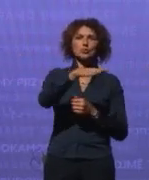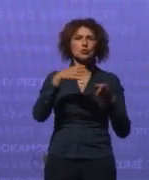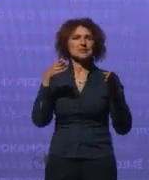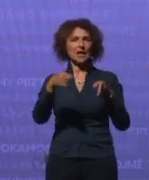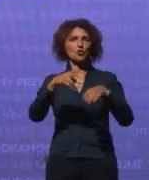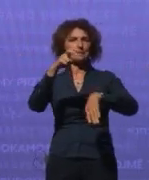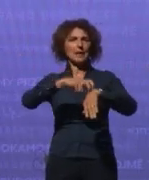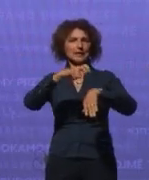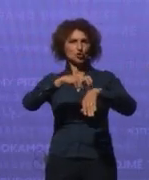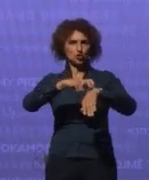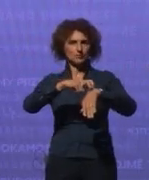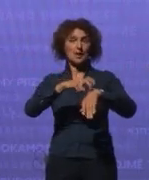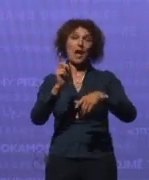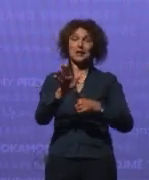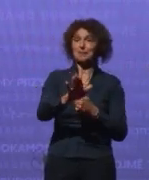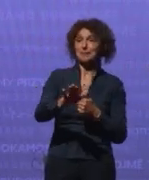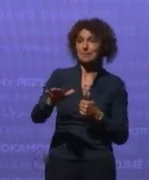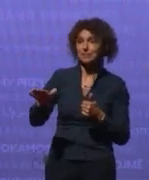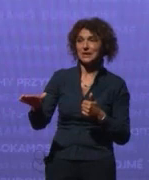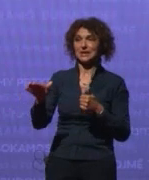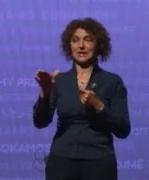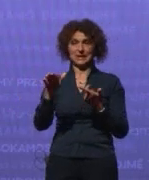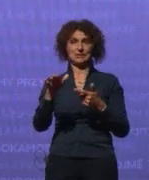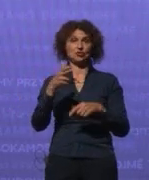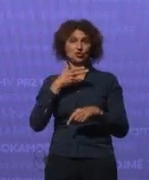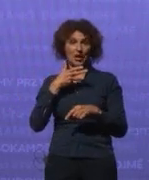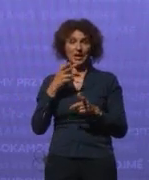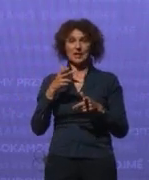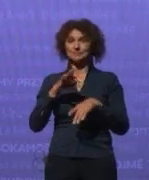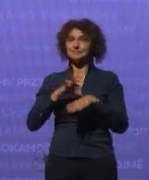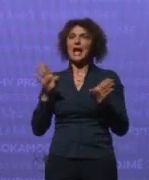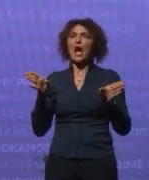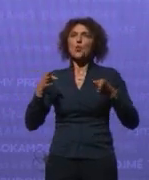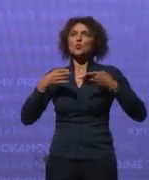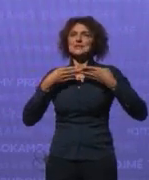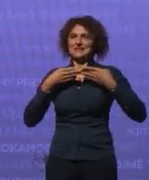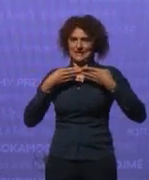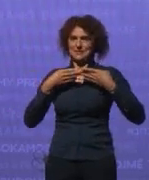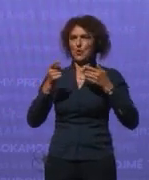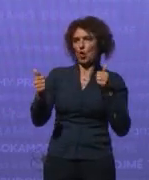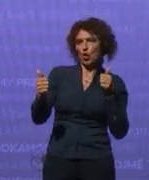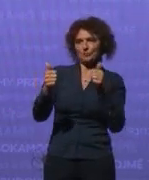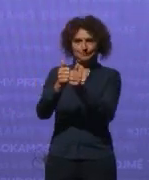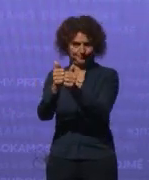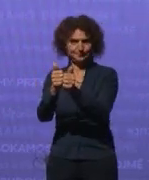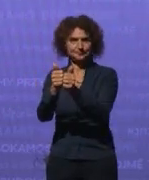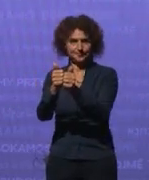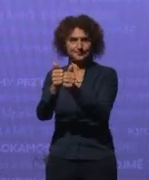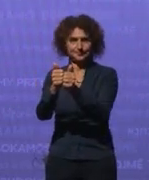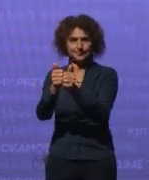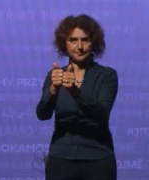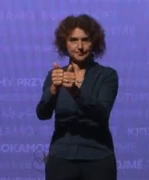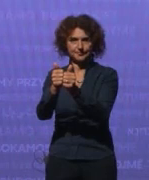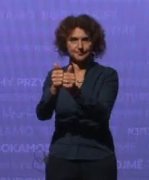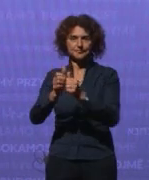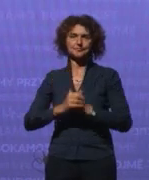not process as efficiently as neurotypical children is actually